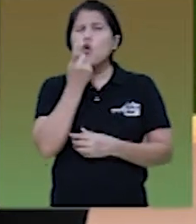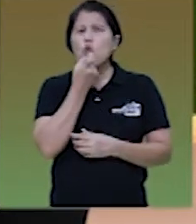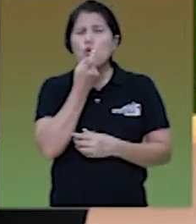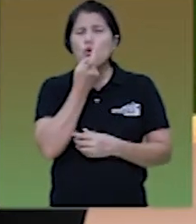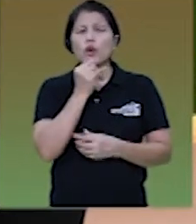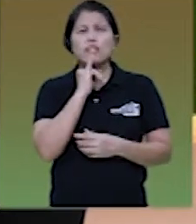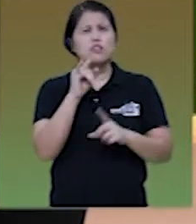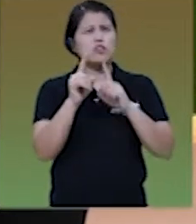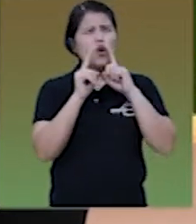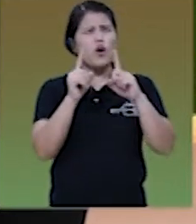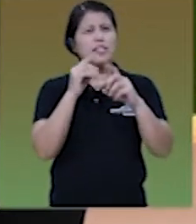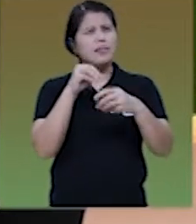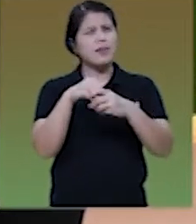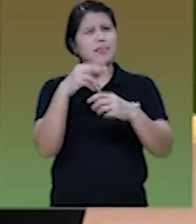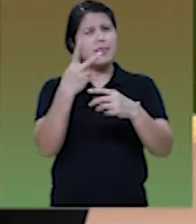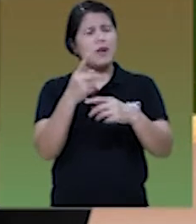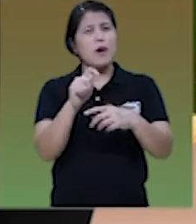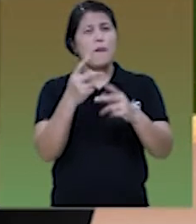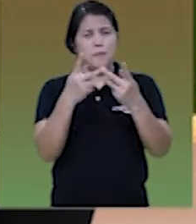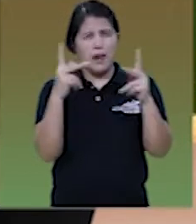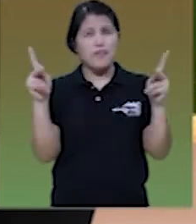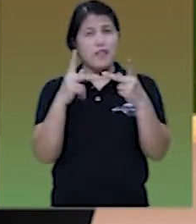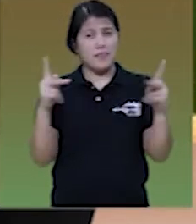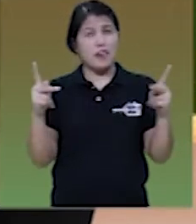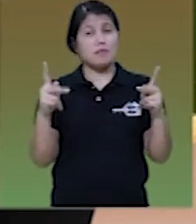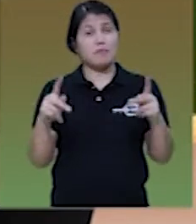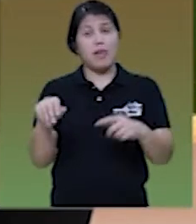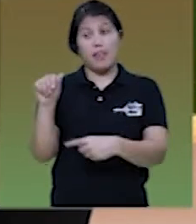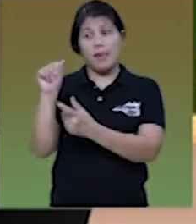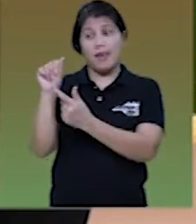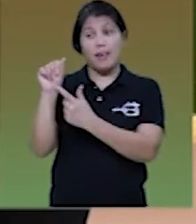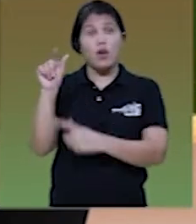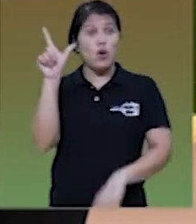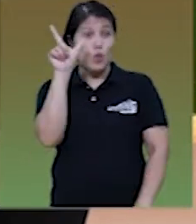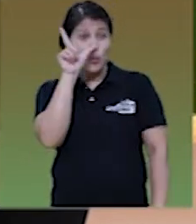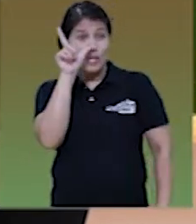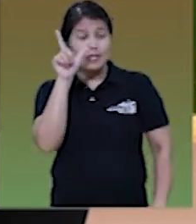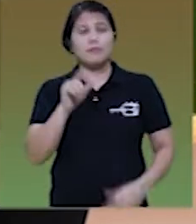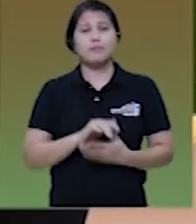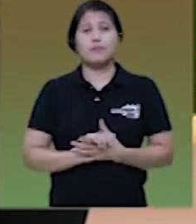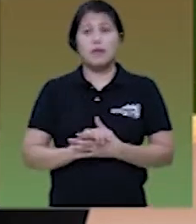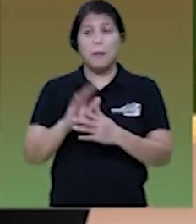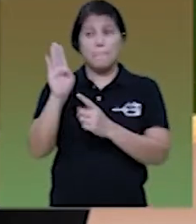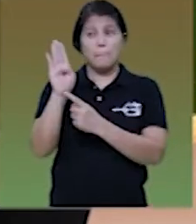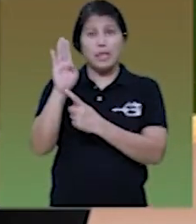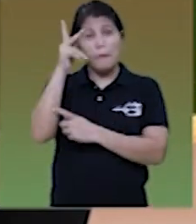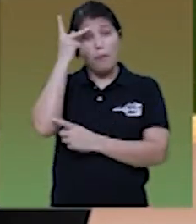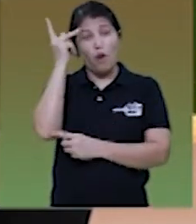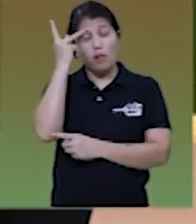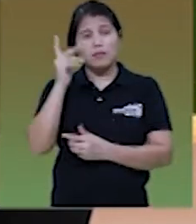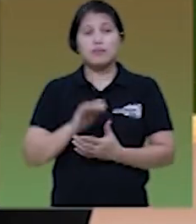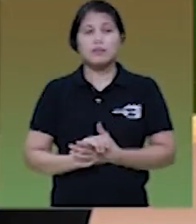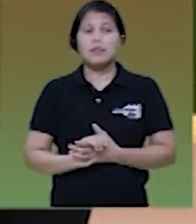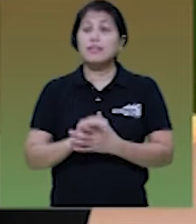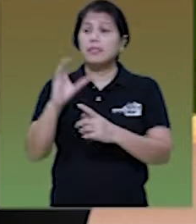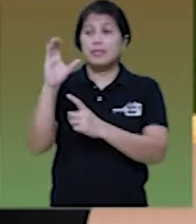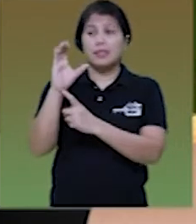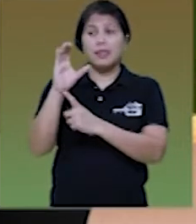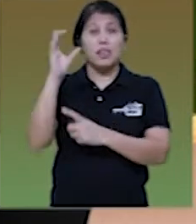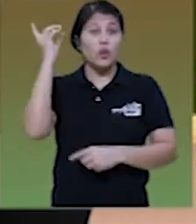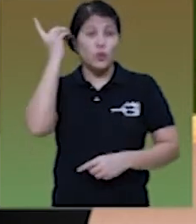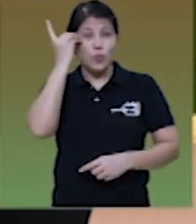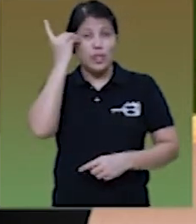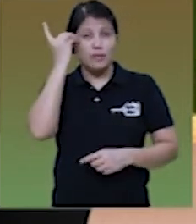Who is talking in the paragraph? A. Luis, B. Paul,